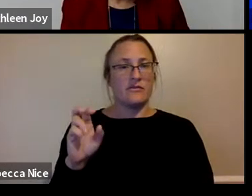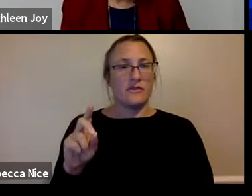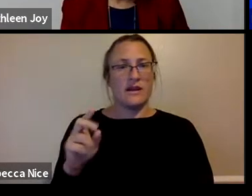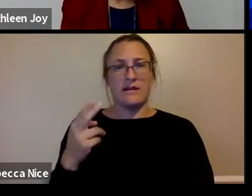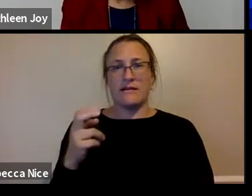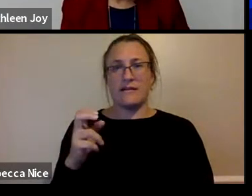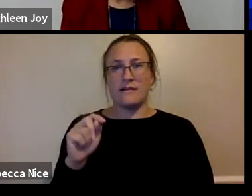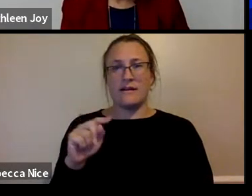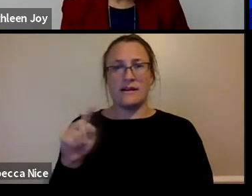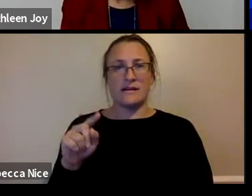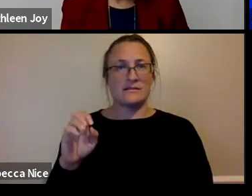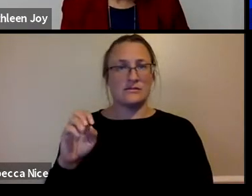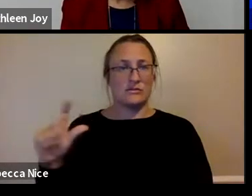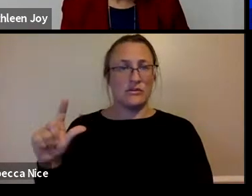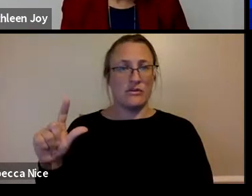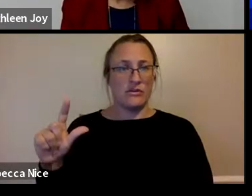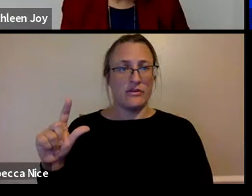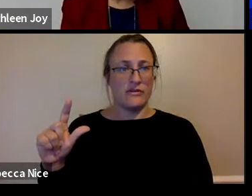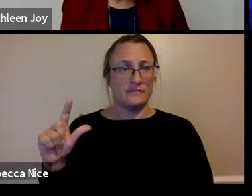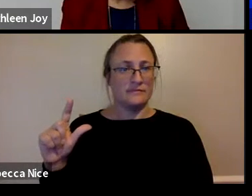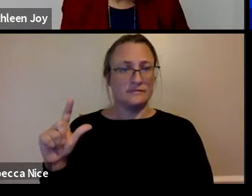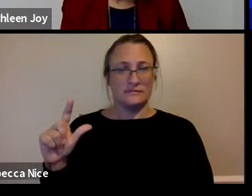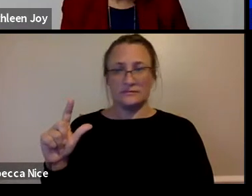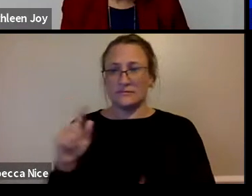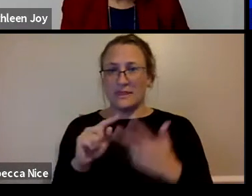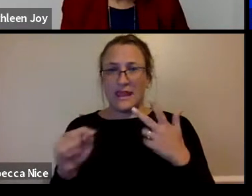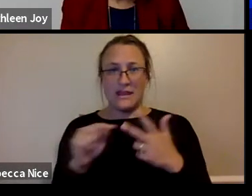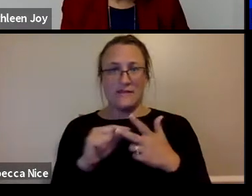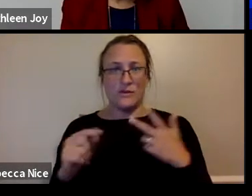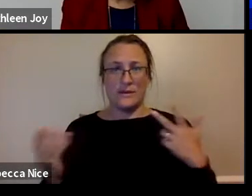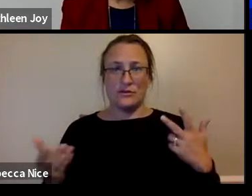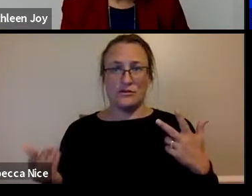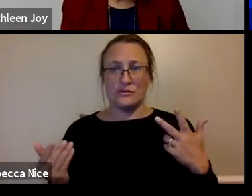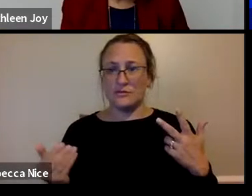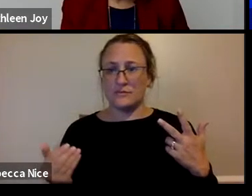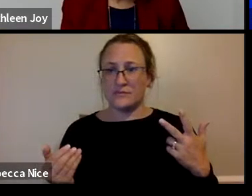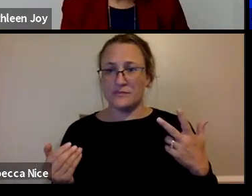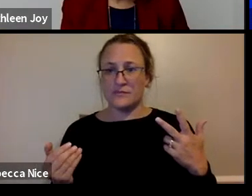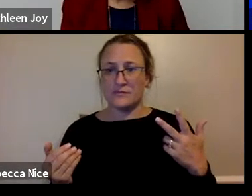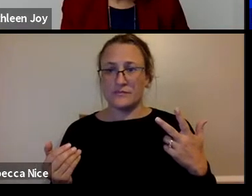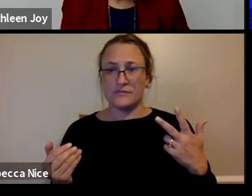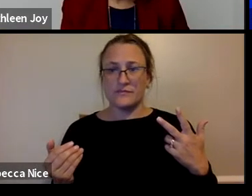Hetzel, are any of you, the three of you here?